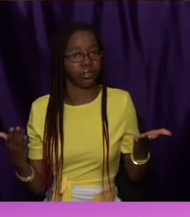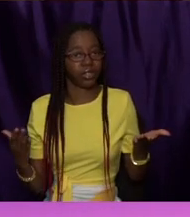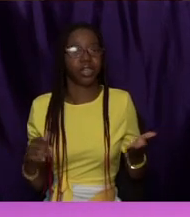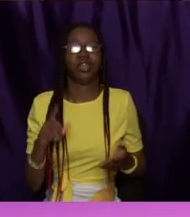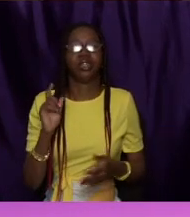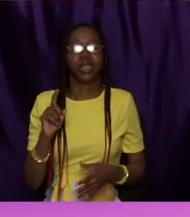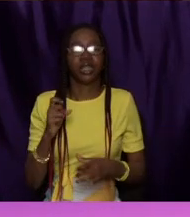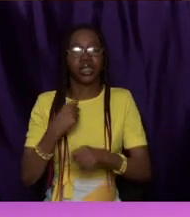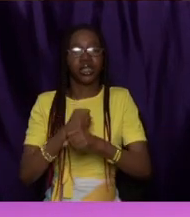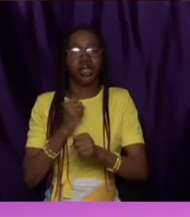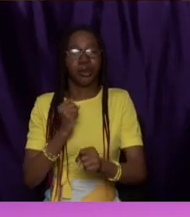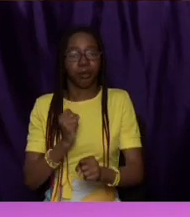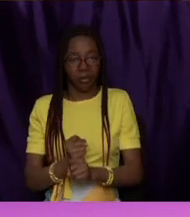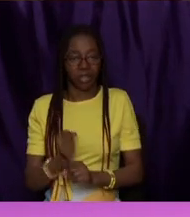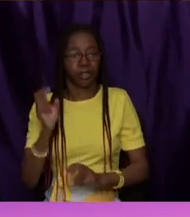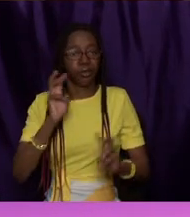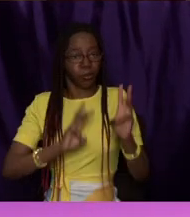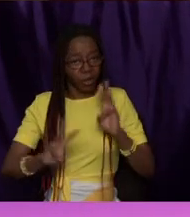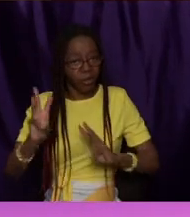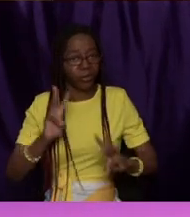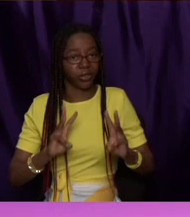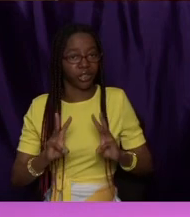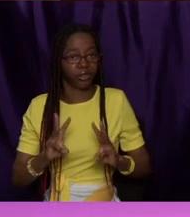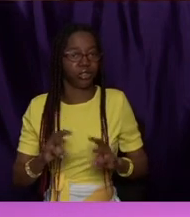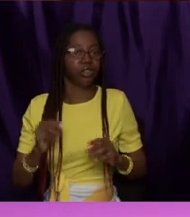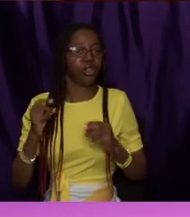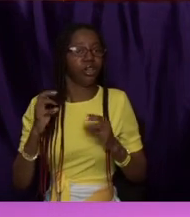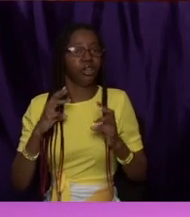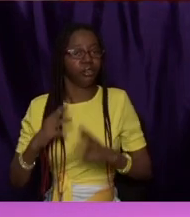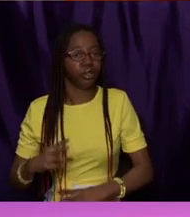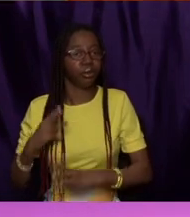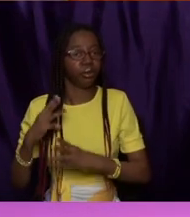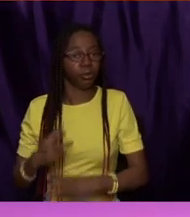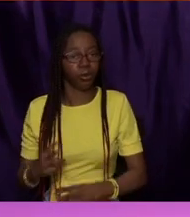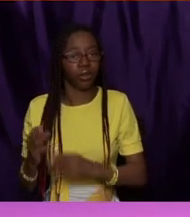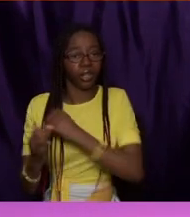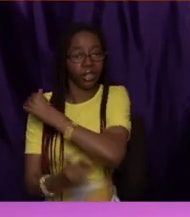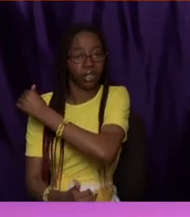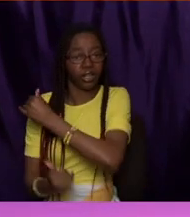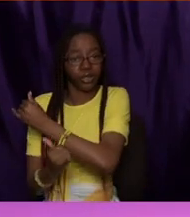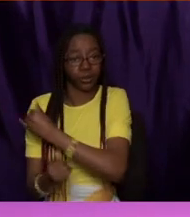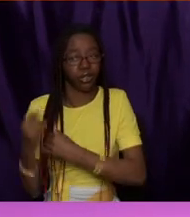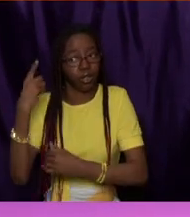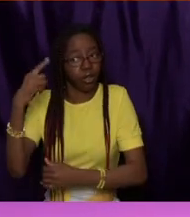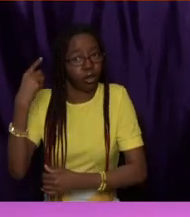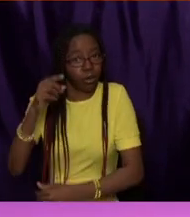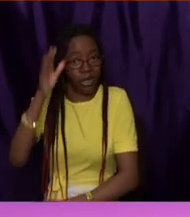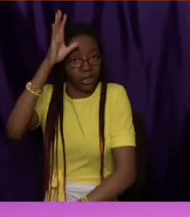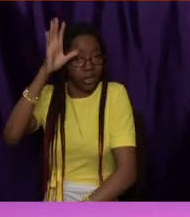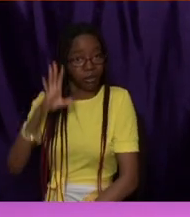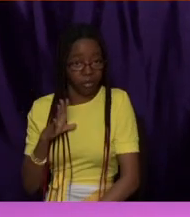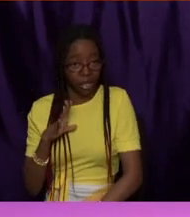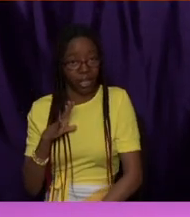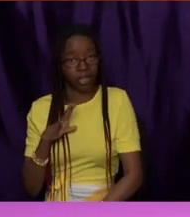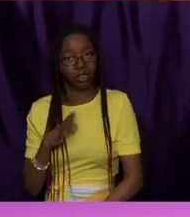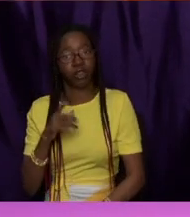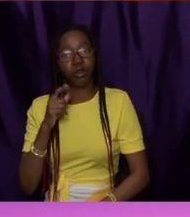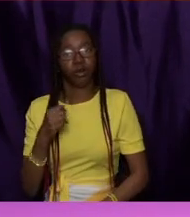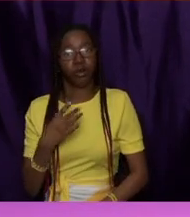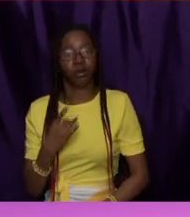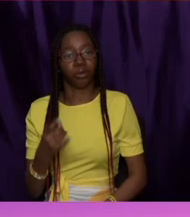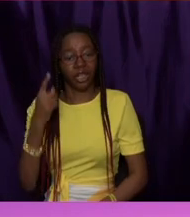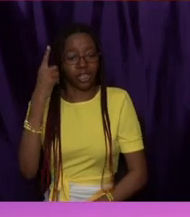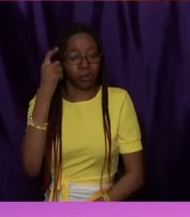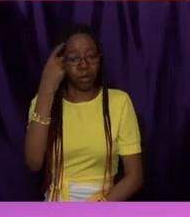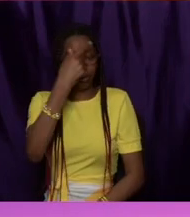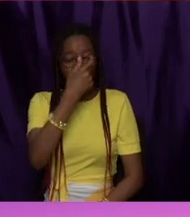to cause you concern. The war in Ukraine, a crazy man who's addicted to Botox,